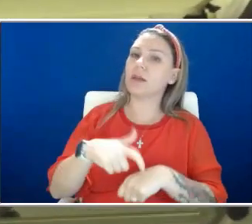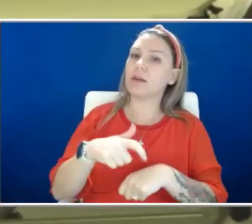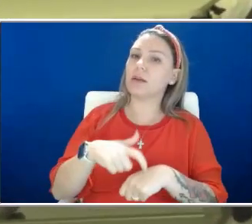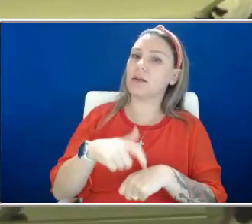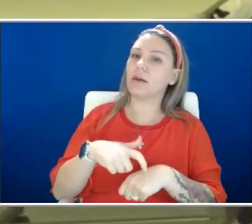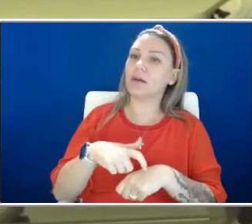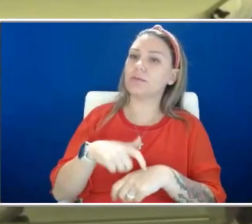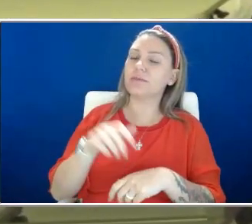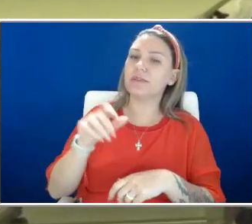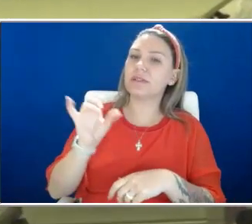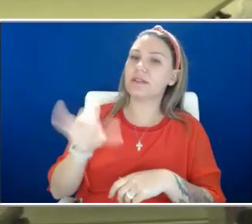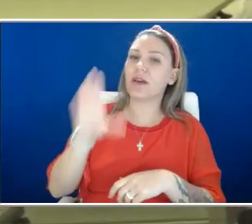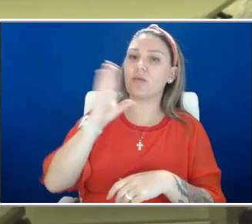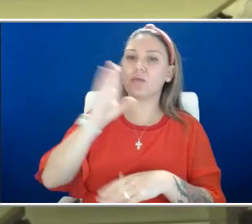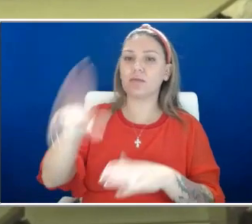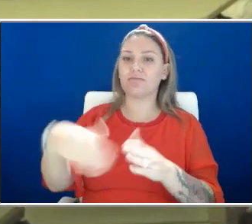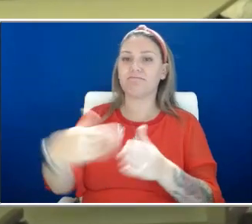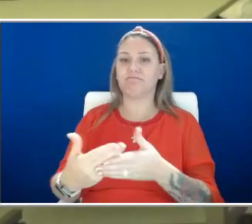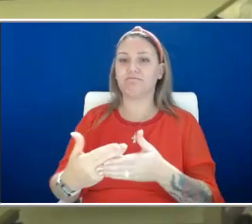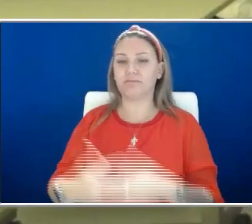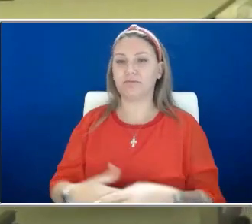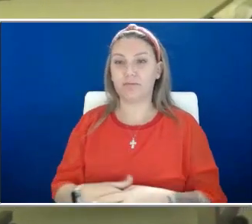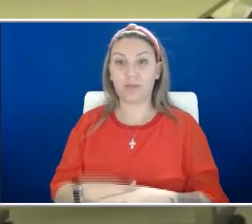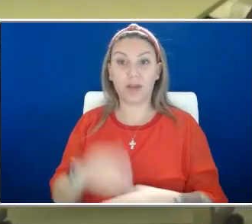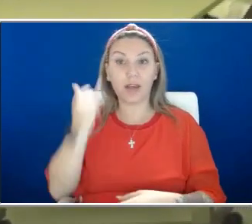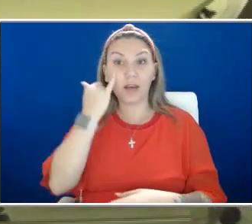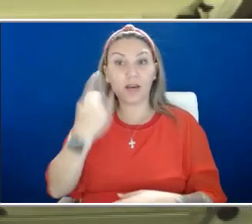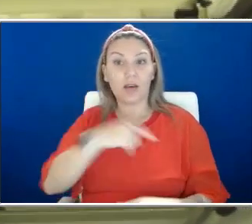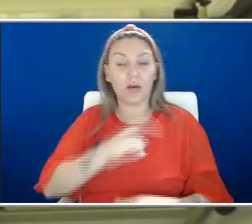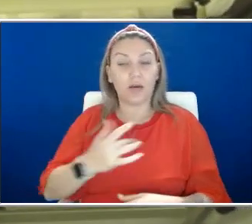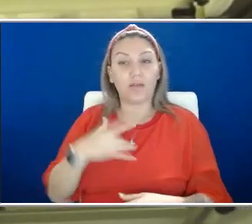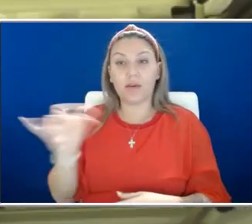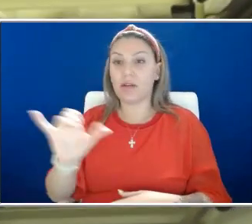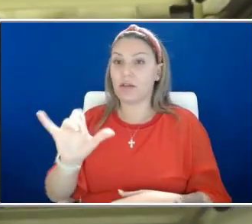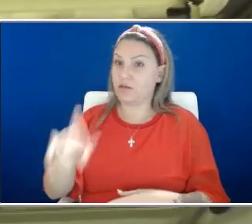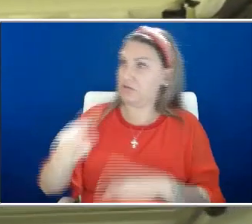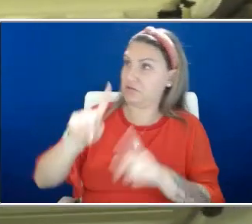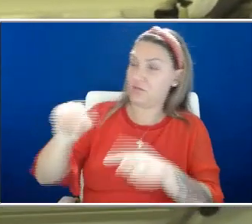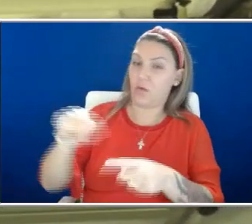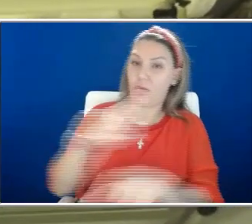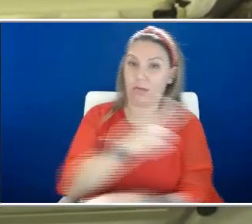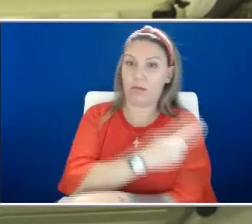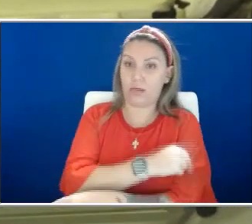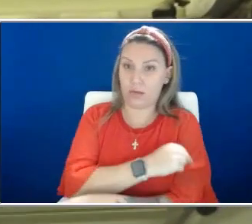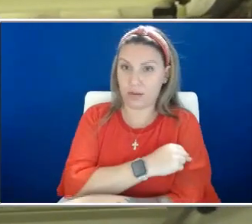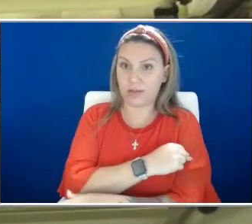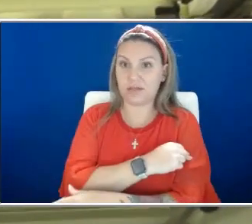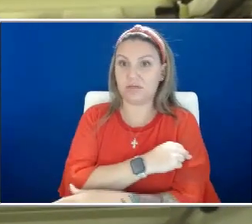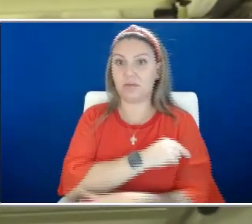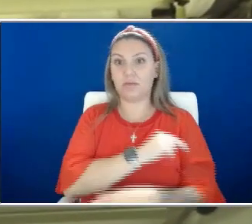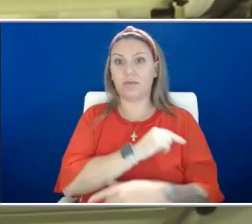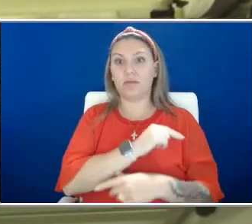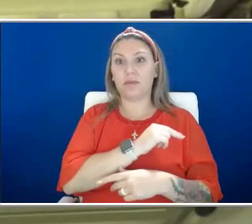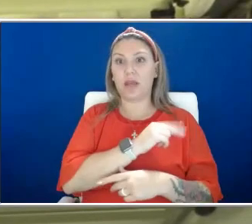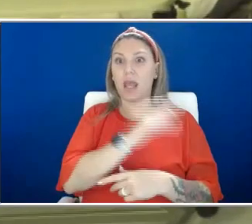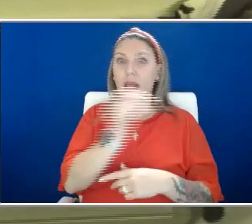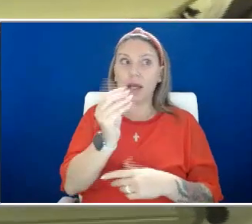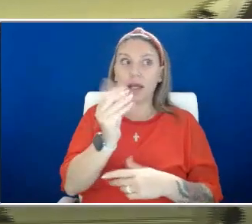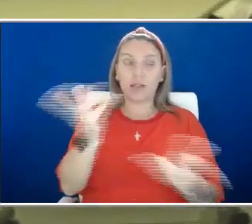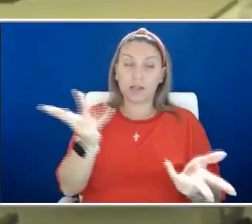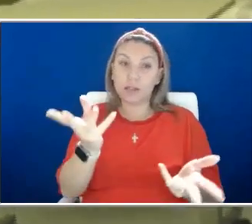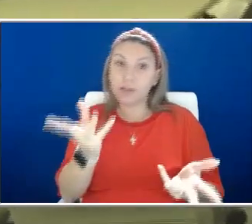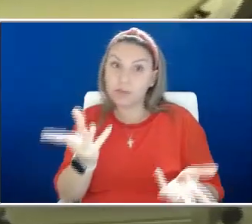this will be their destination. If we feel like they have to go to the hospital, and that's warranted, and we don't do that